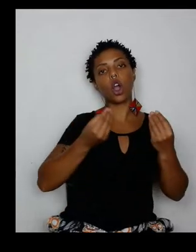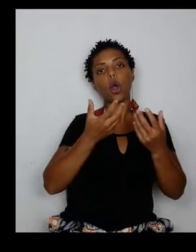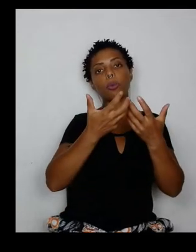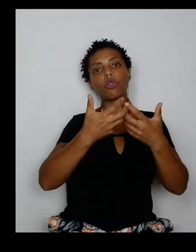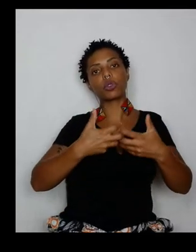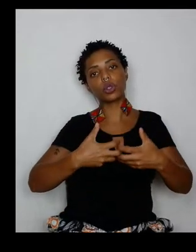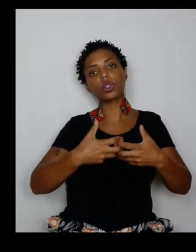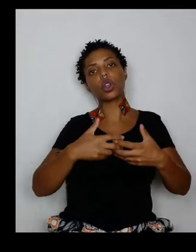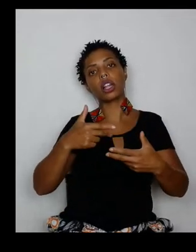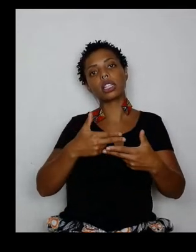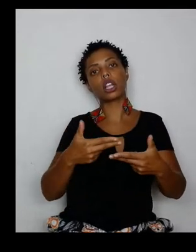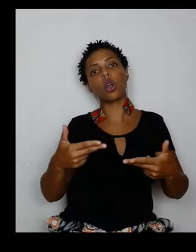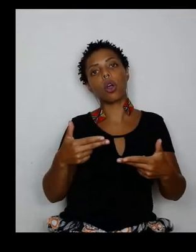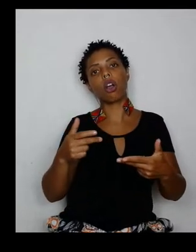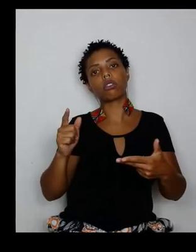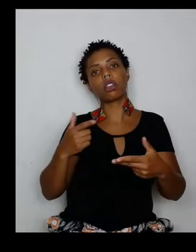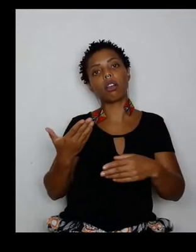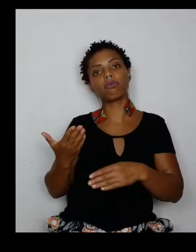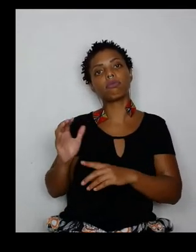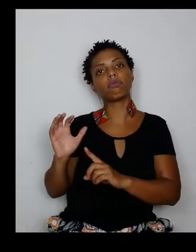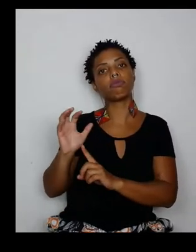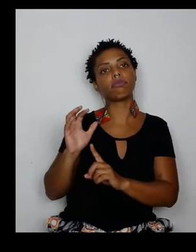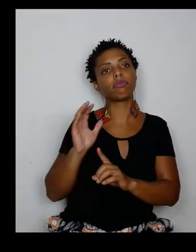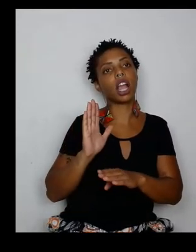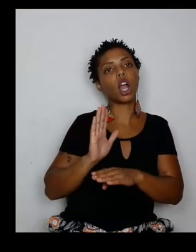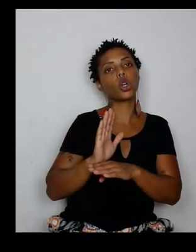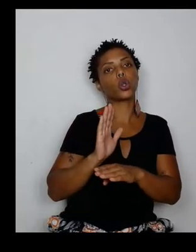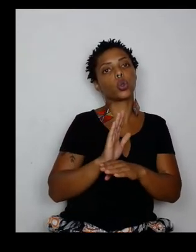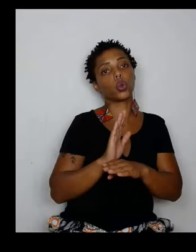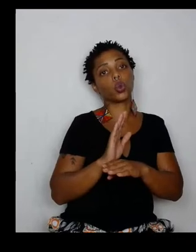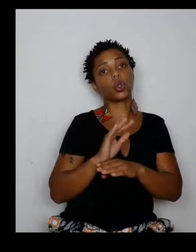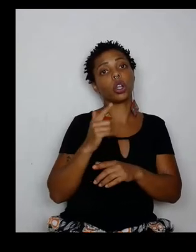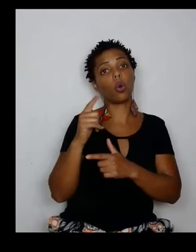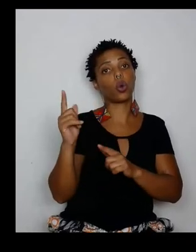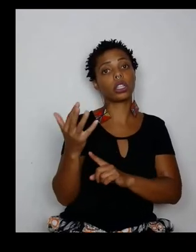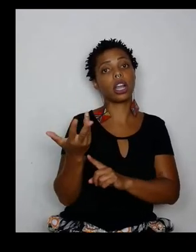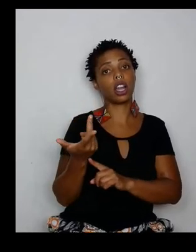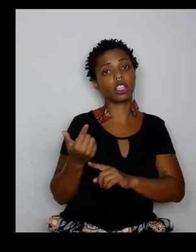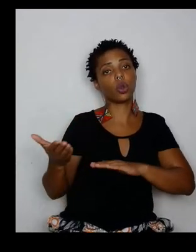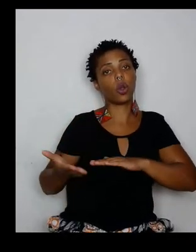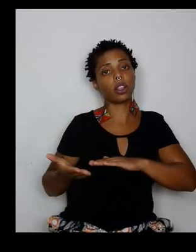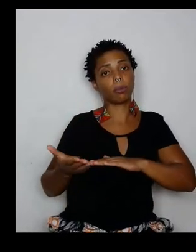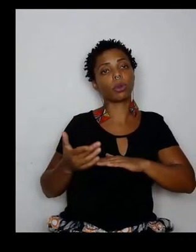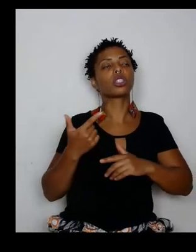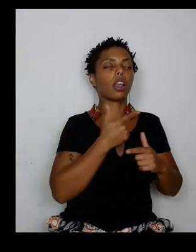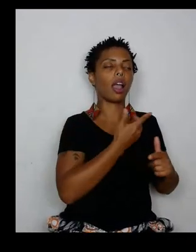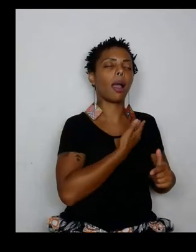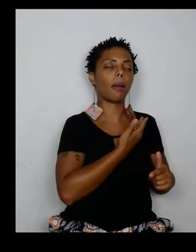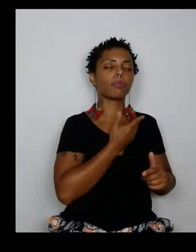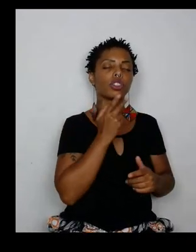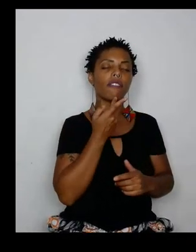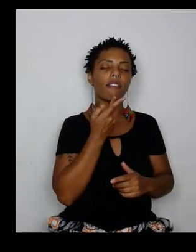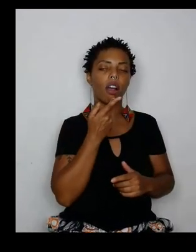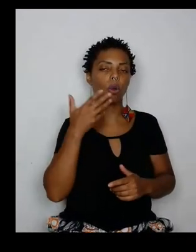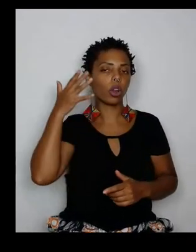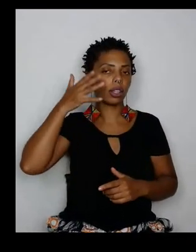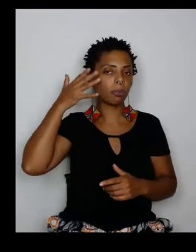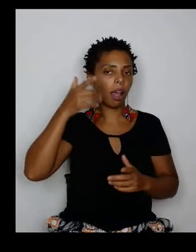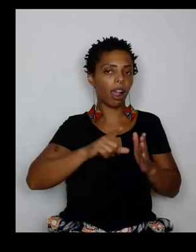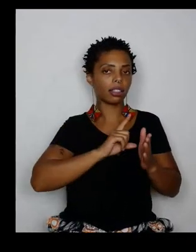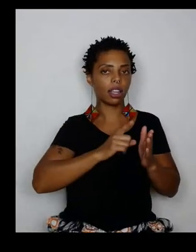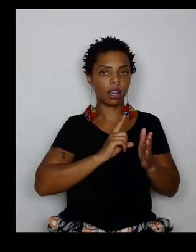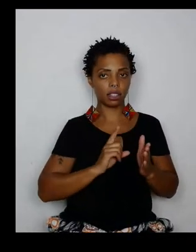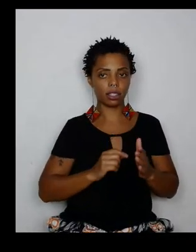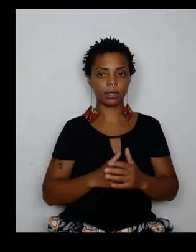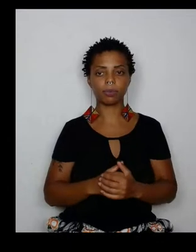the contemporary artists that my colleagues have already discussed today but thinking more about him um as a yeah as a resource that that i think